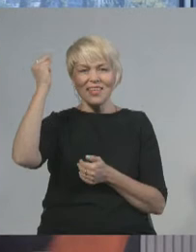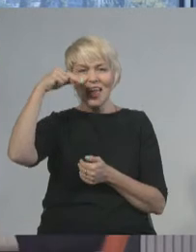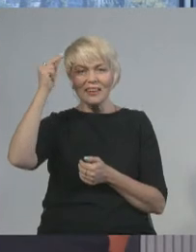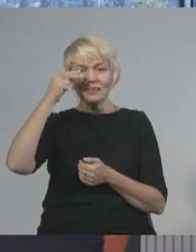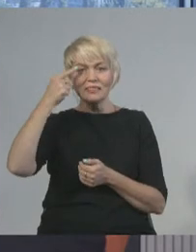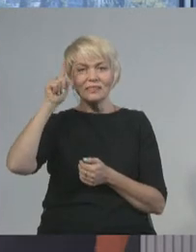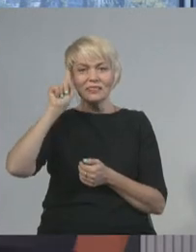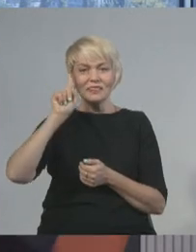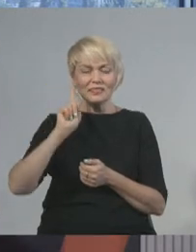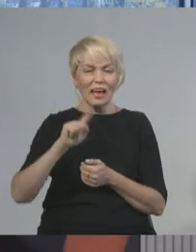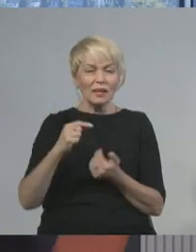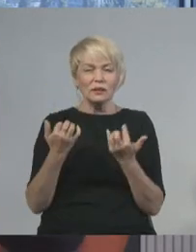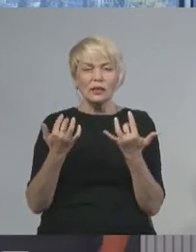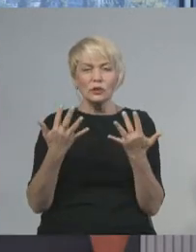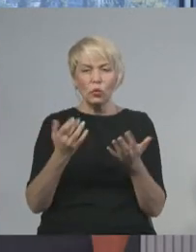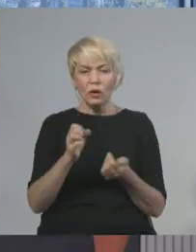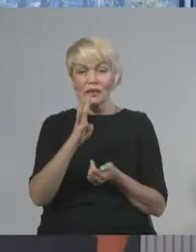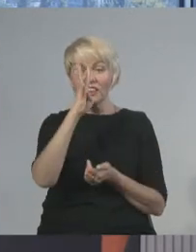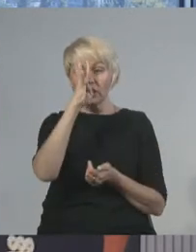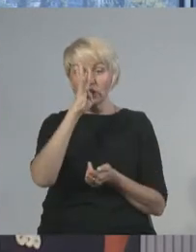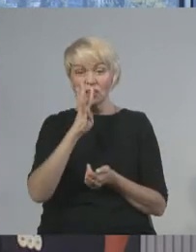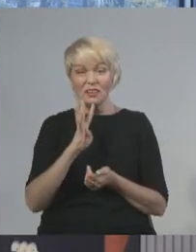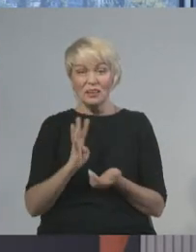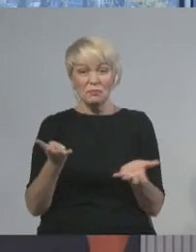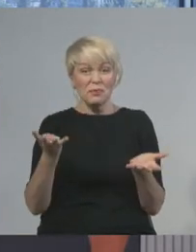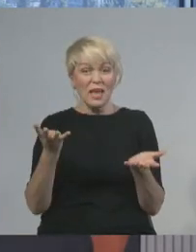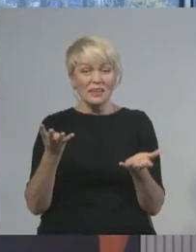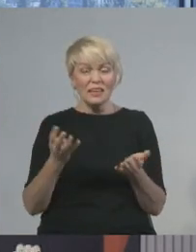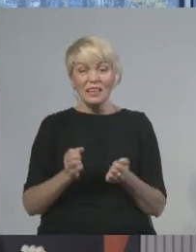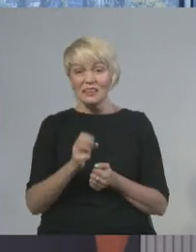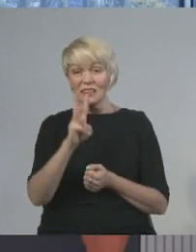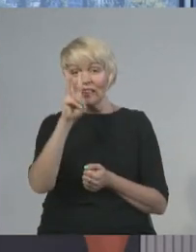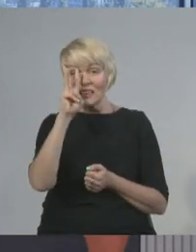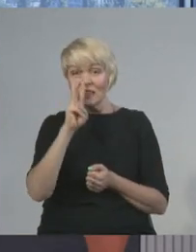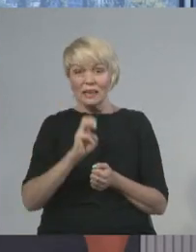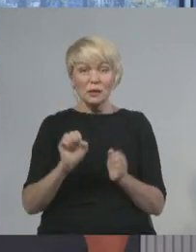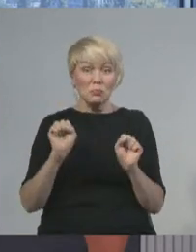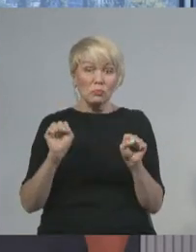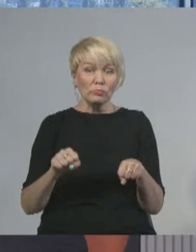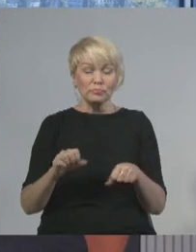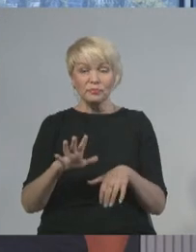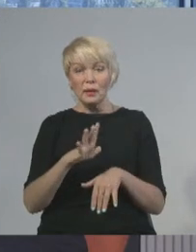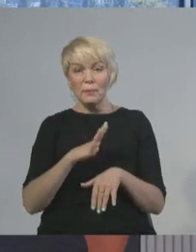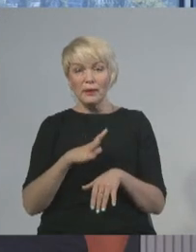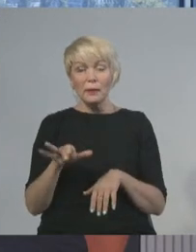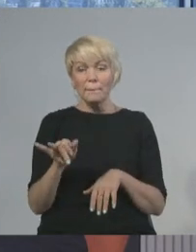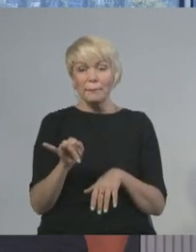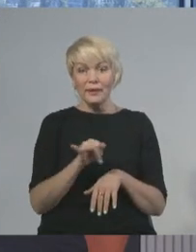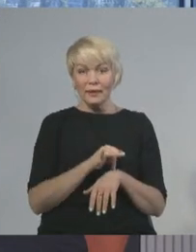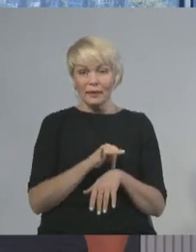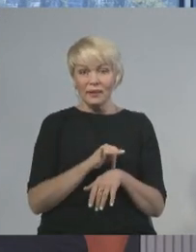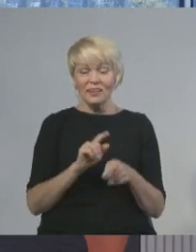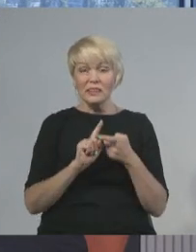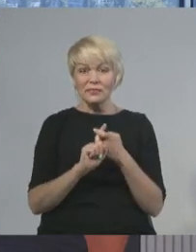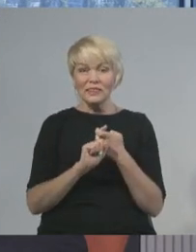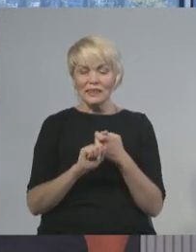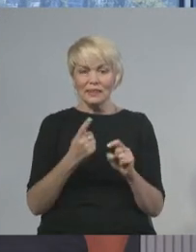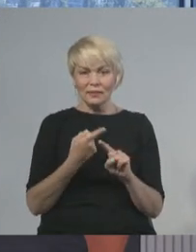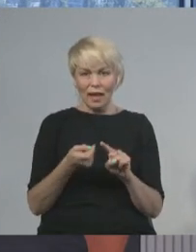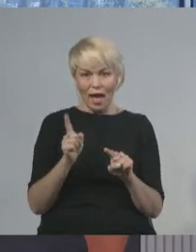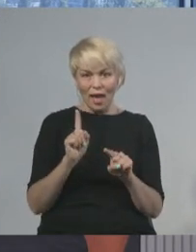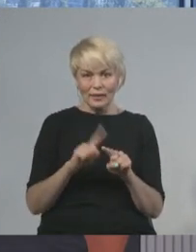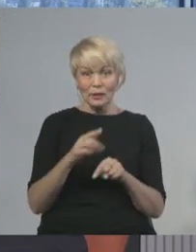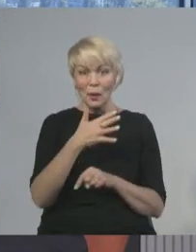everything that professionals know in just three or four months